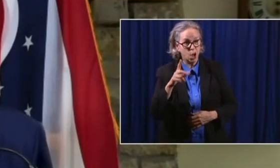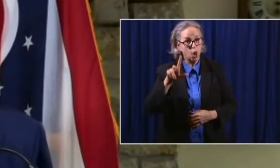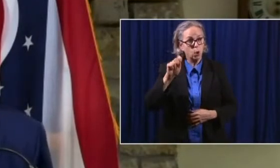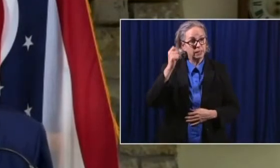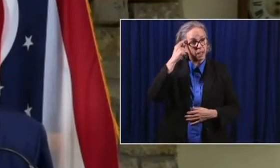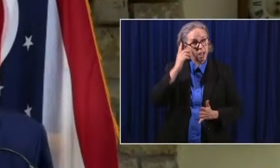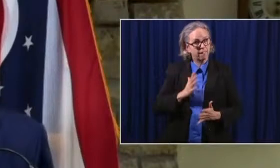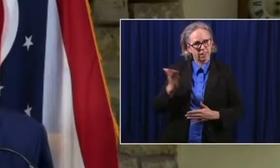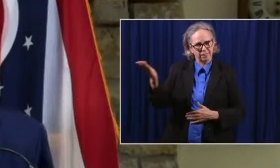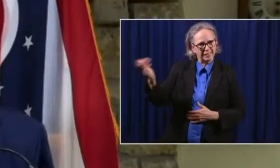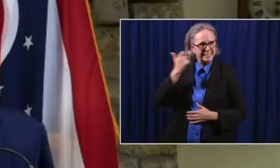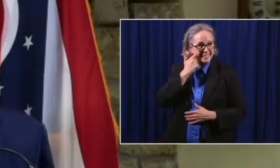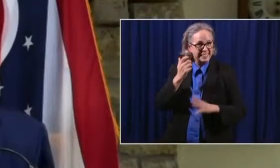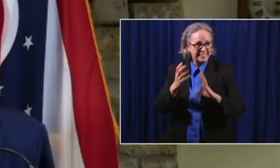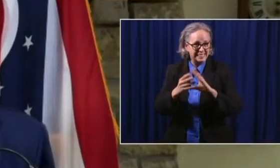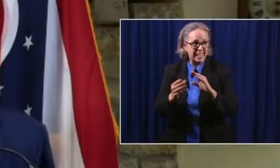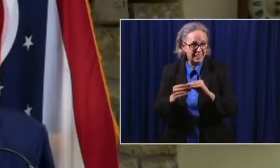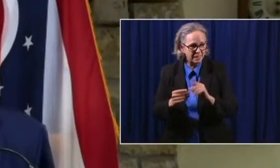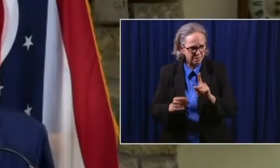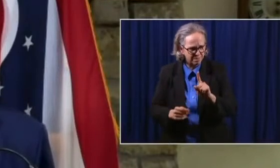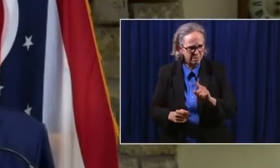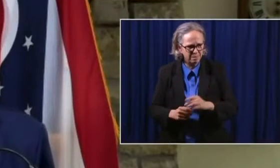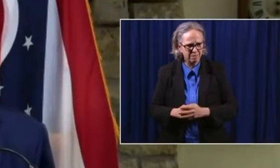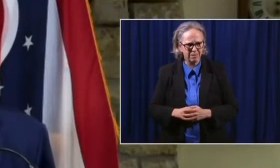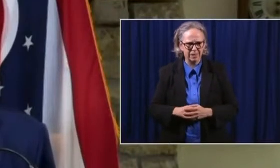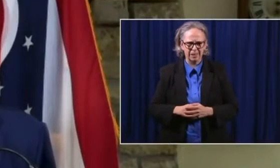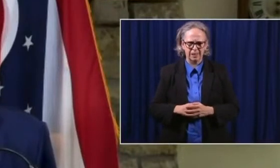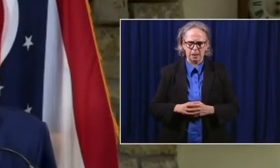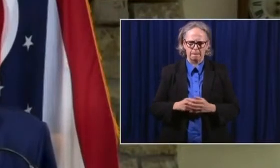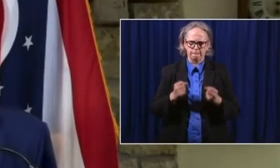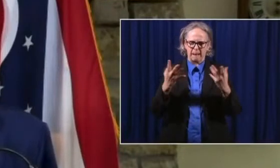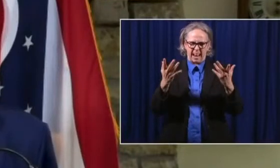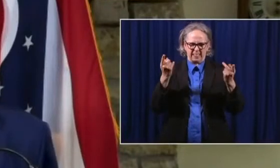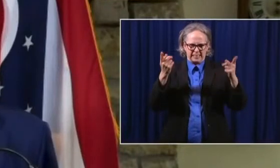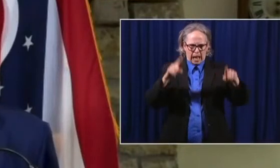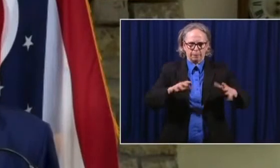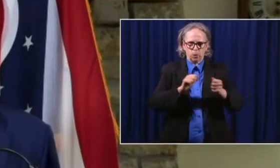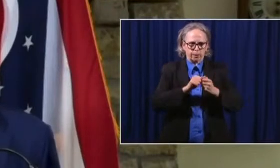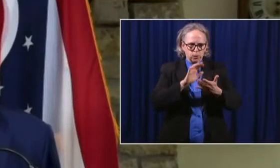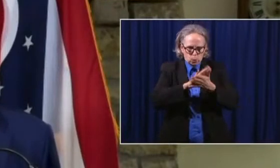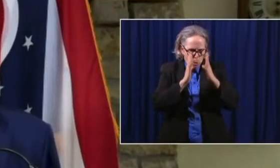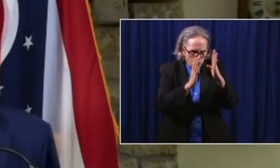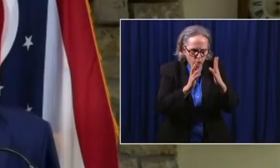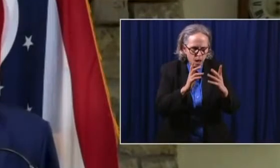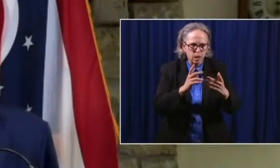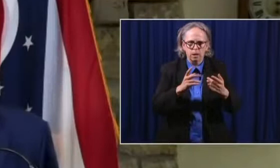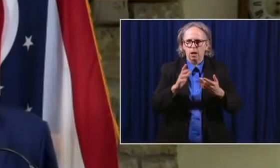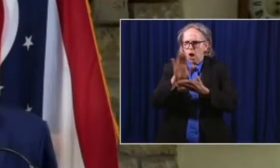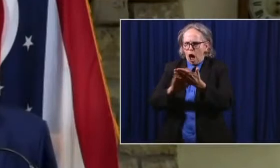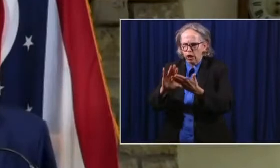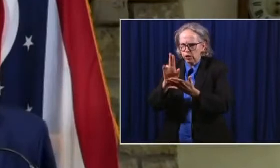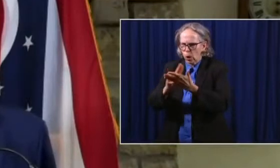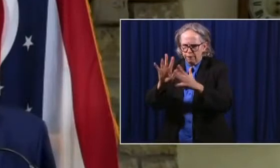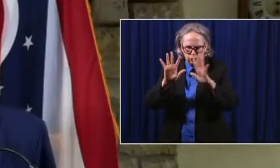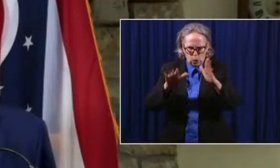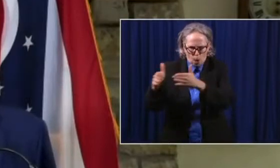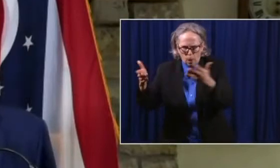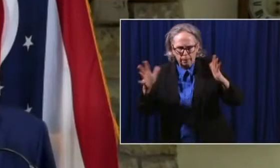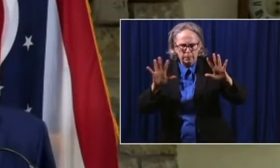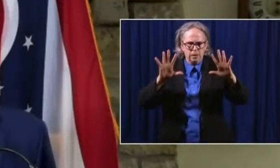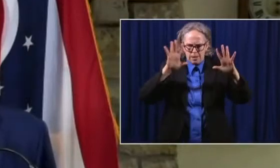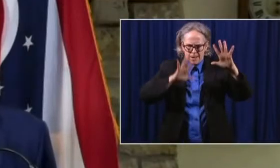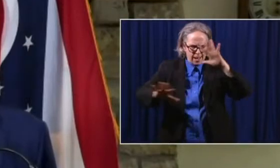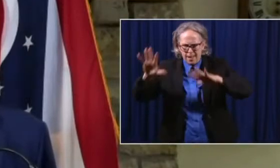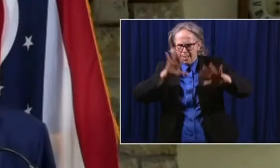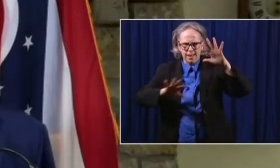a lot going on in this state. We're opening up schools still. That's going on. Our colleges are opening up. We got to take a